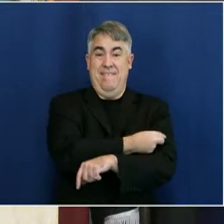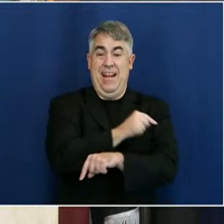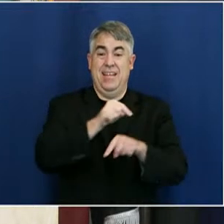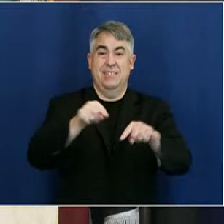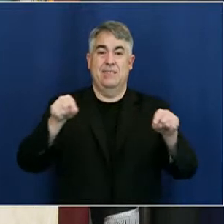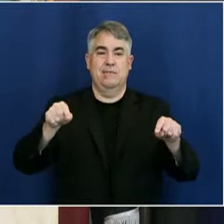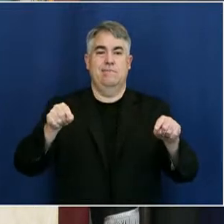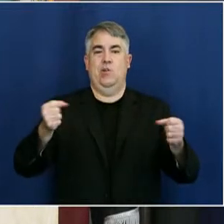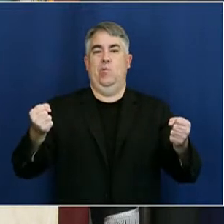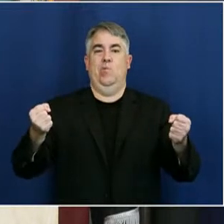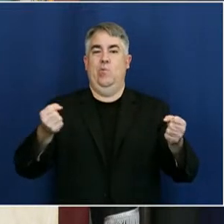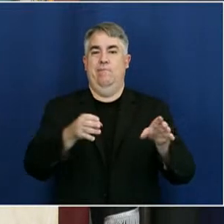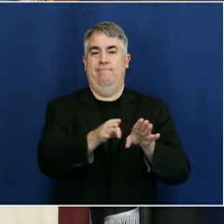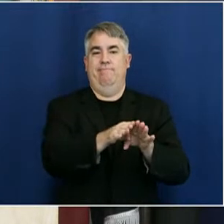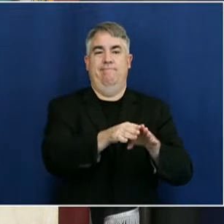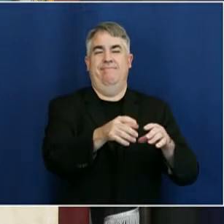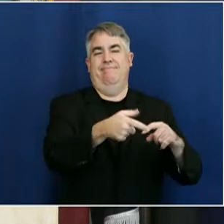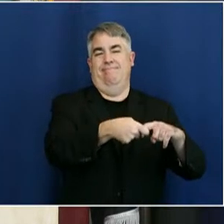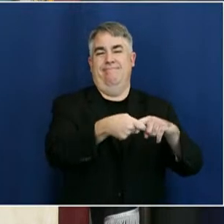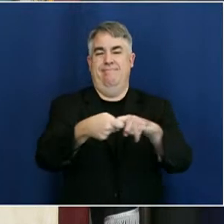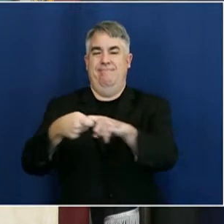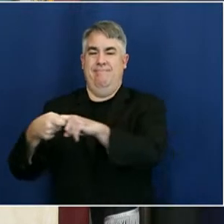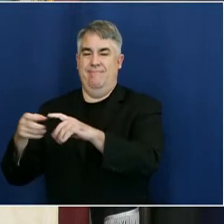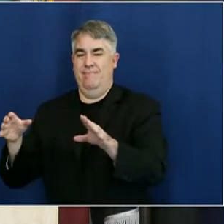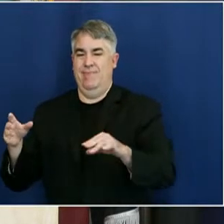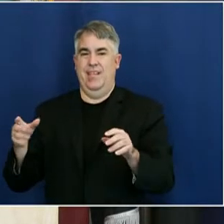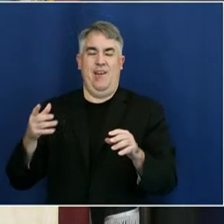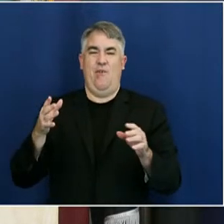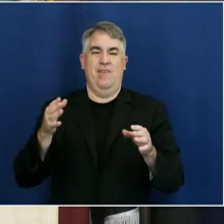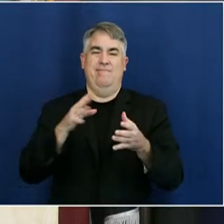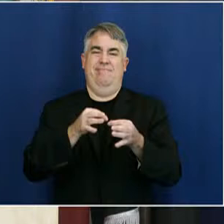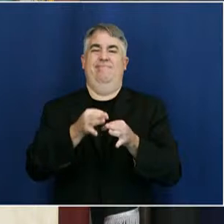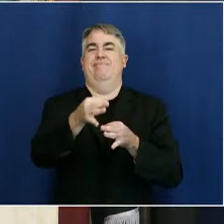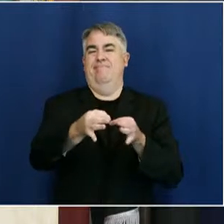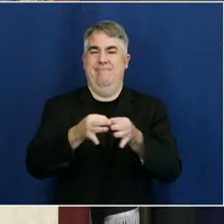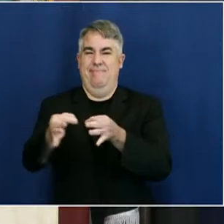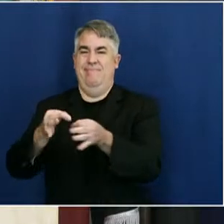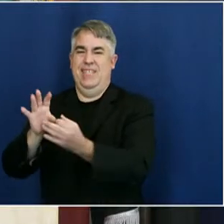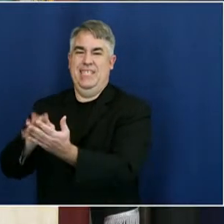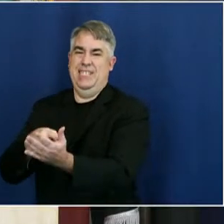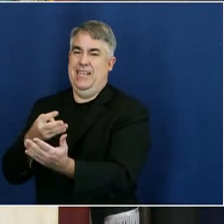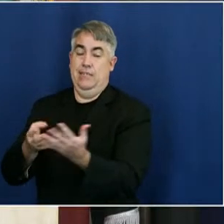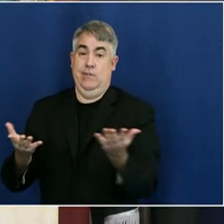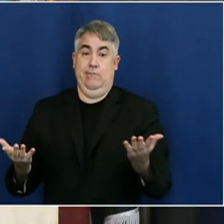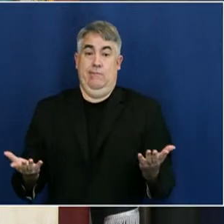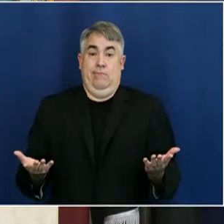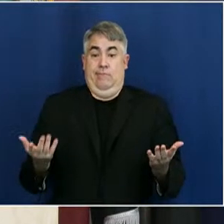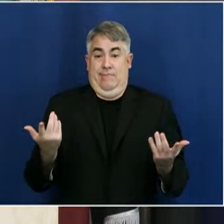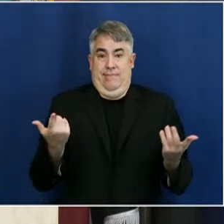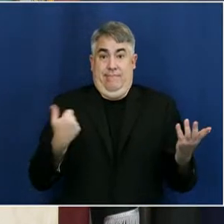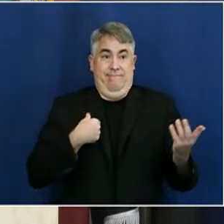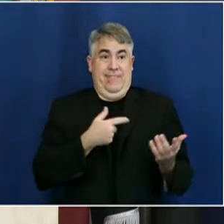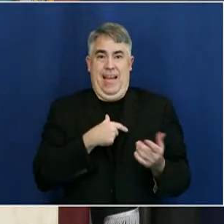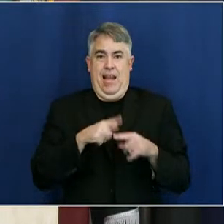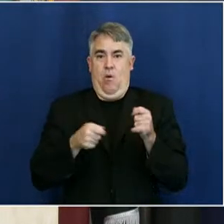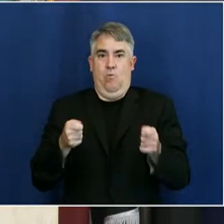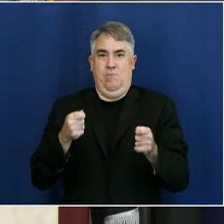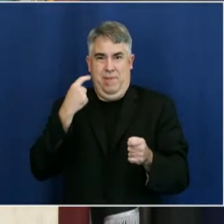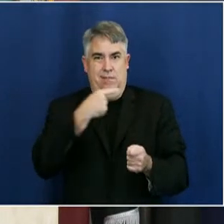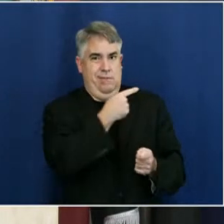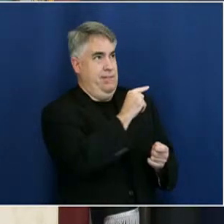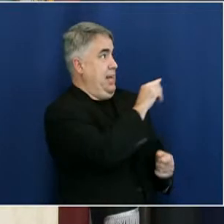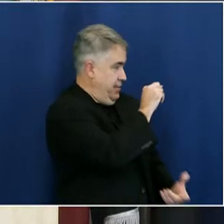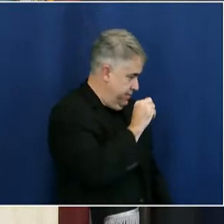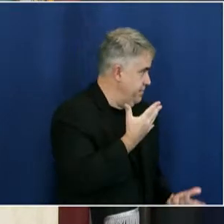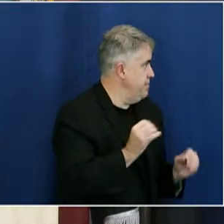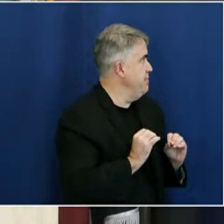reschedule appointments. Again, I think folks understand we don't control the weather and we do not control the arrival of vaccines for